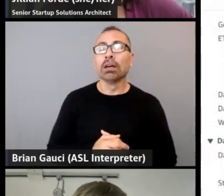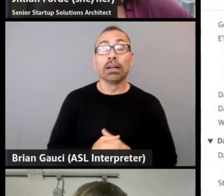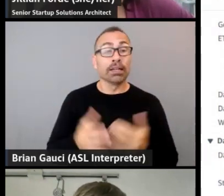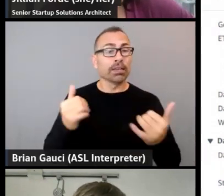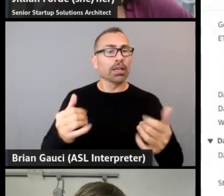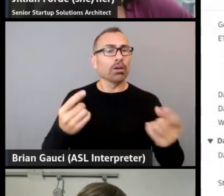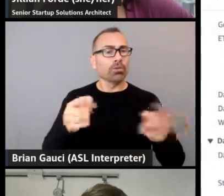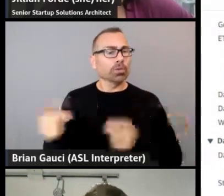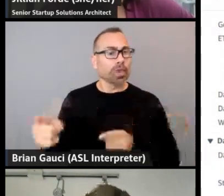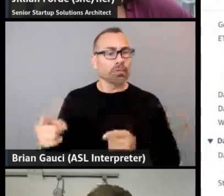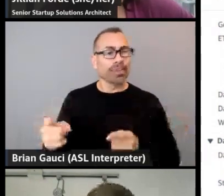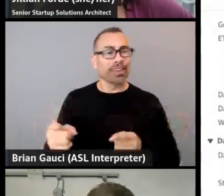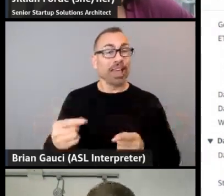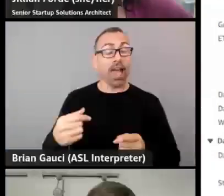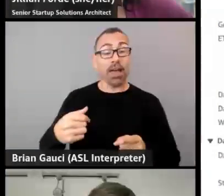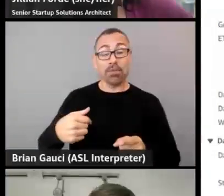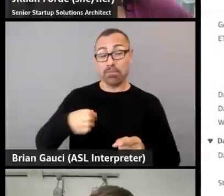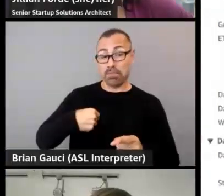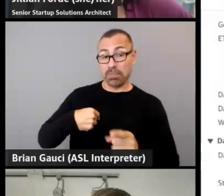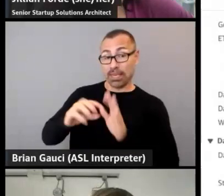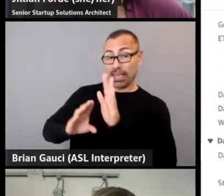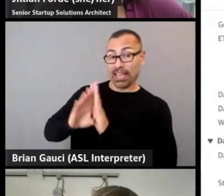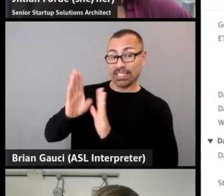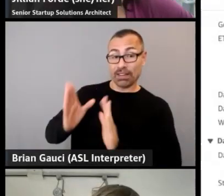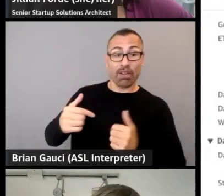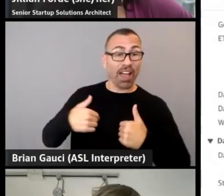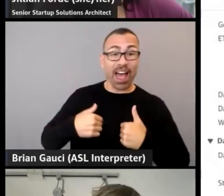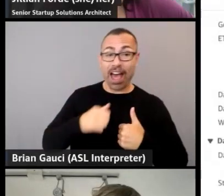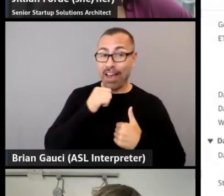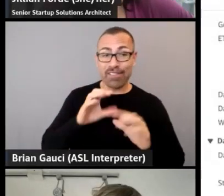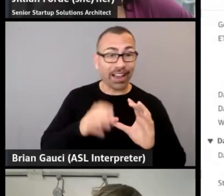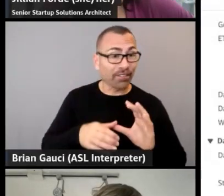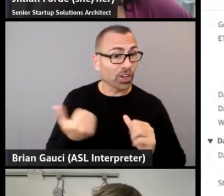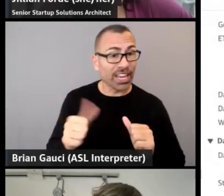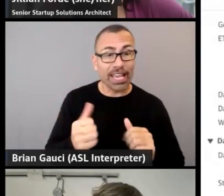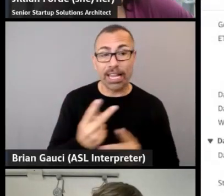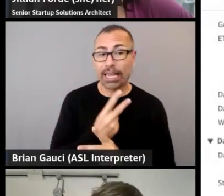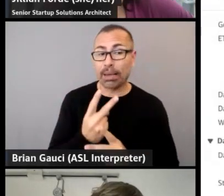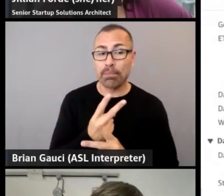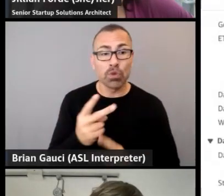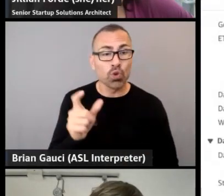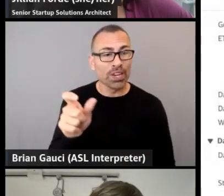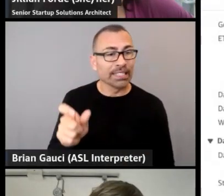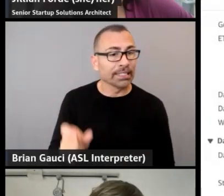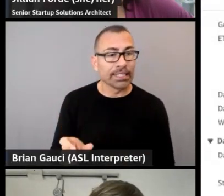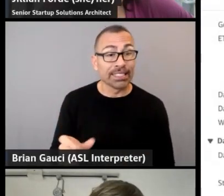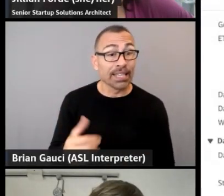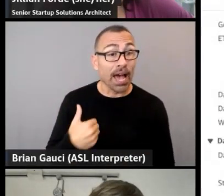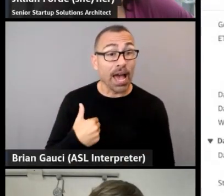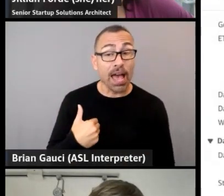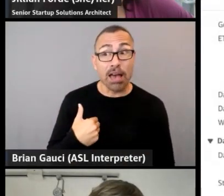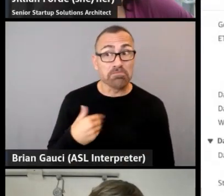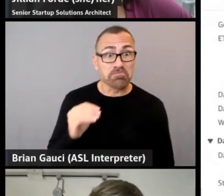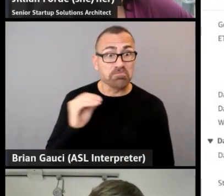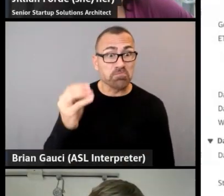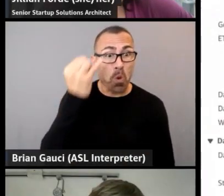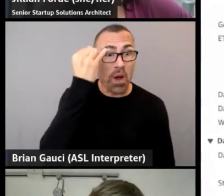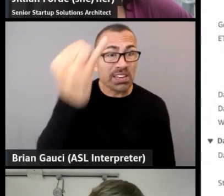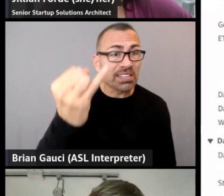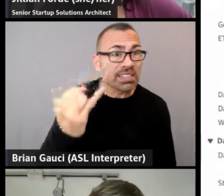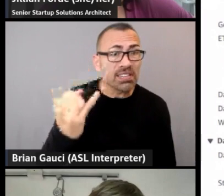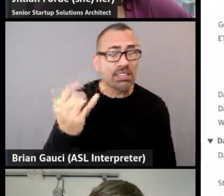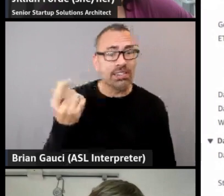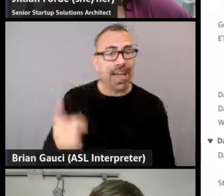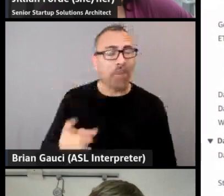is that as a developer, I have not configured any compute instances. I have absolutely no idea how it is happening in the background. I'm